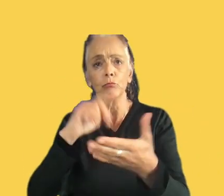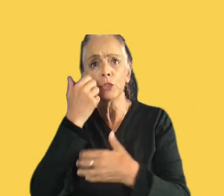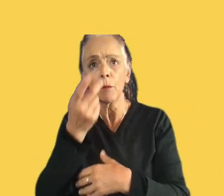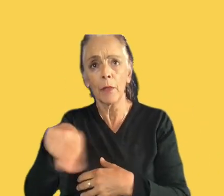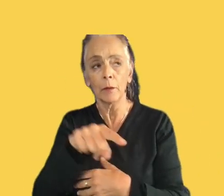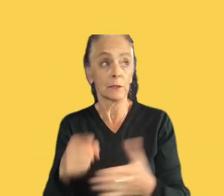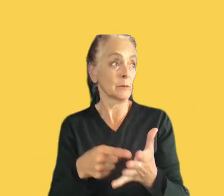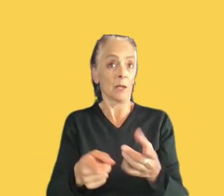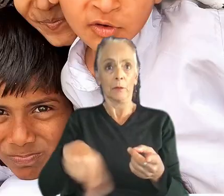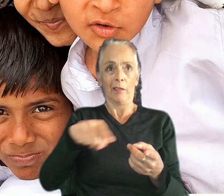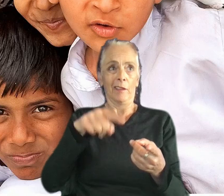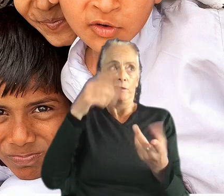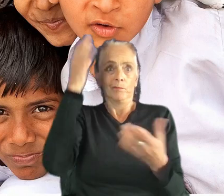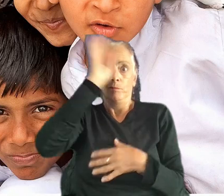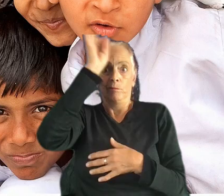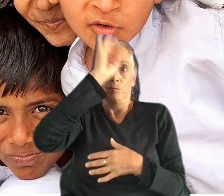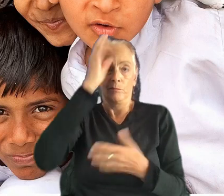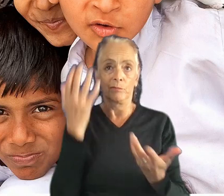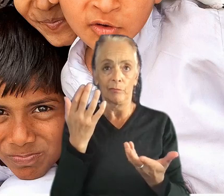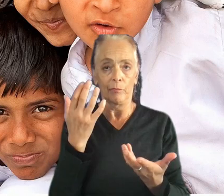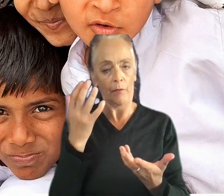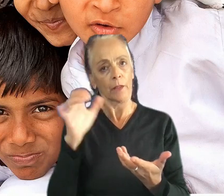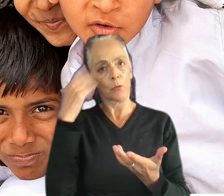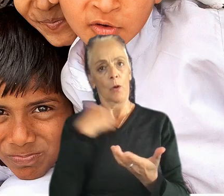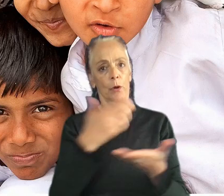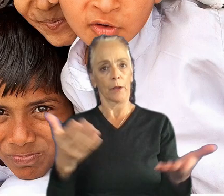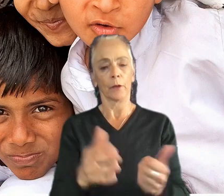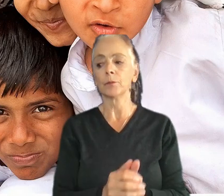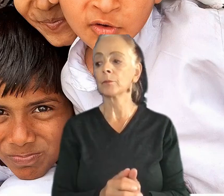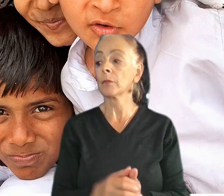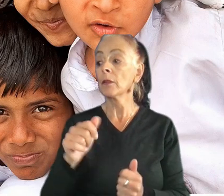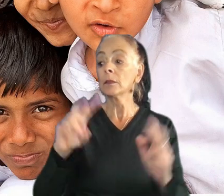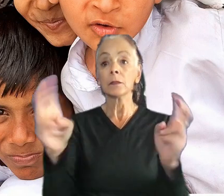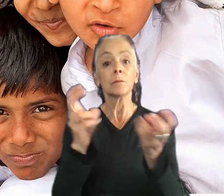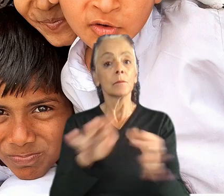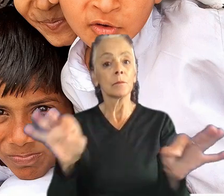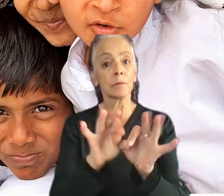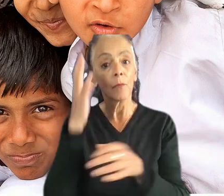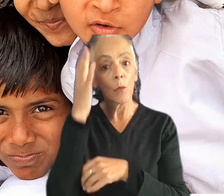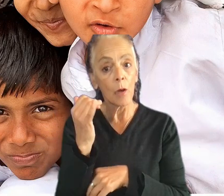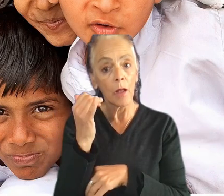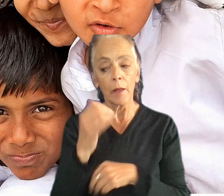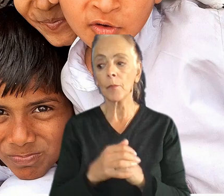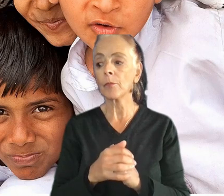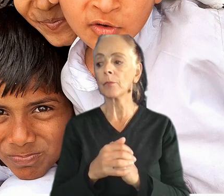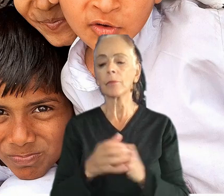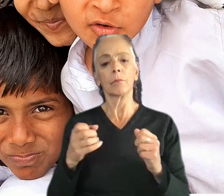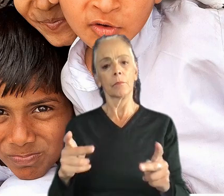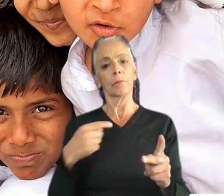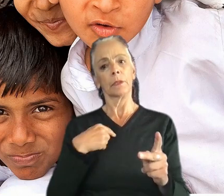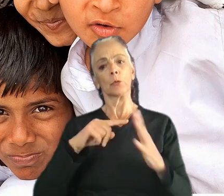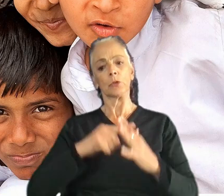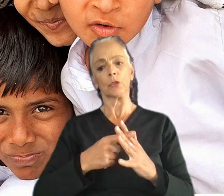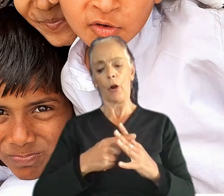we're here after all. So why is this topic so important? To illustrate this, please permit me to start at